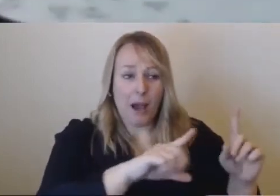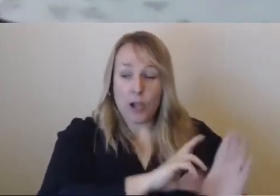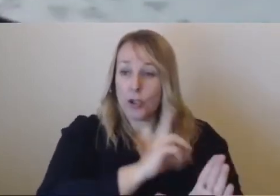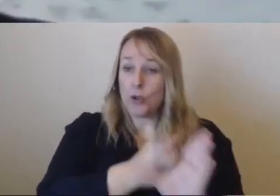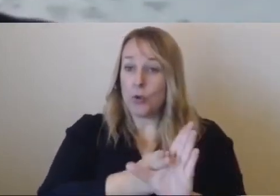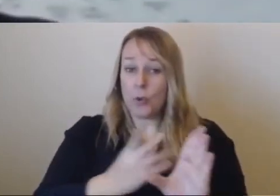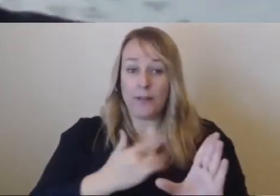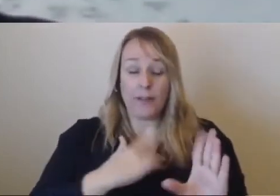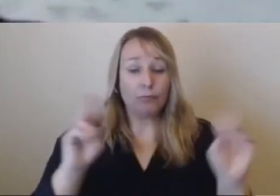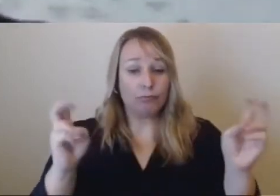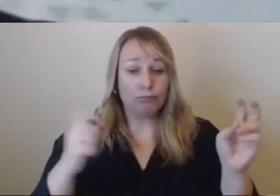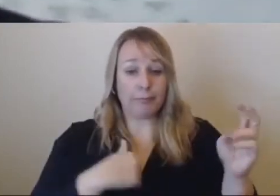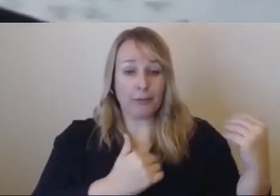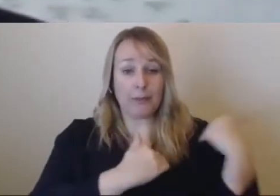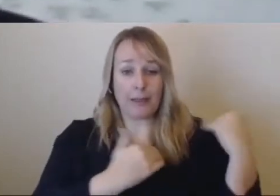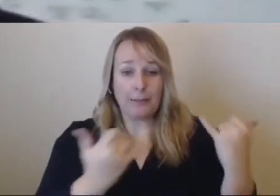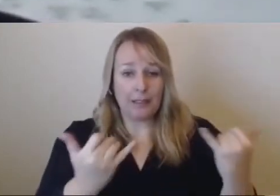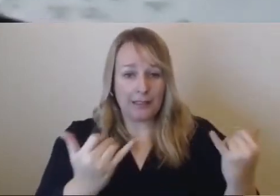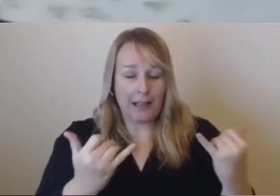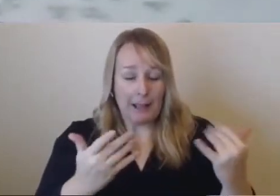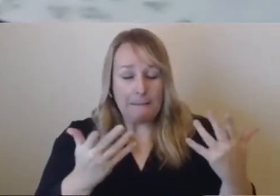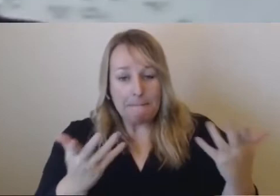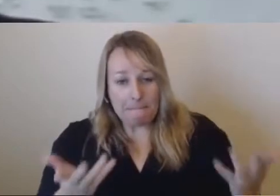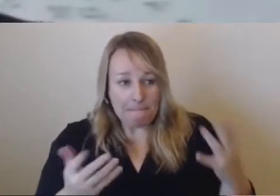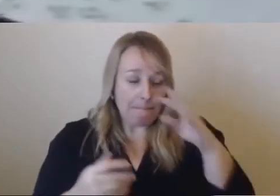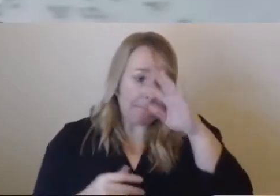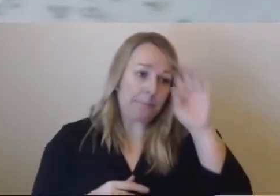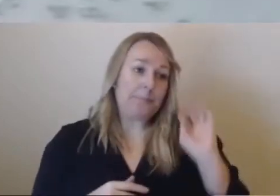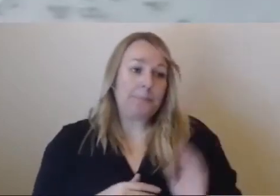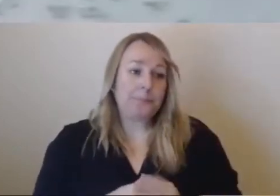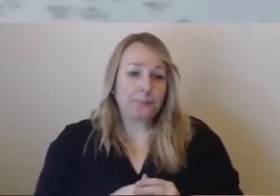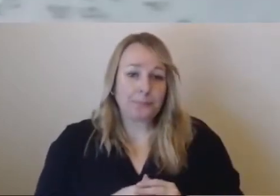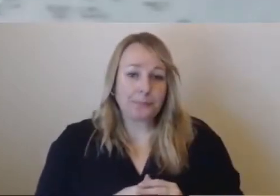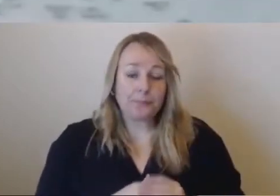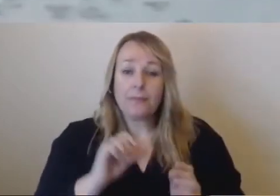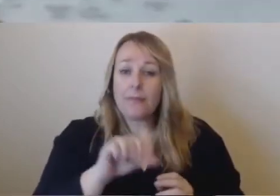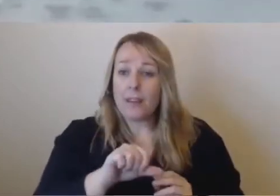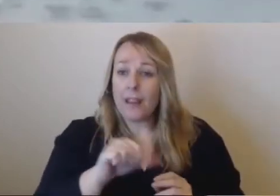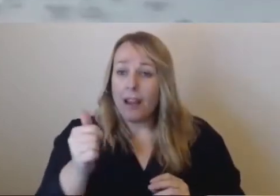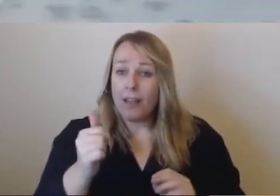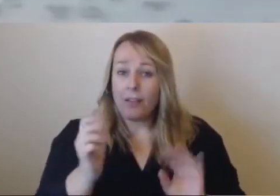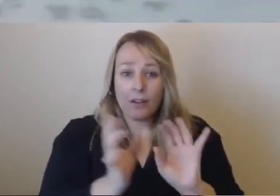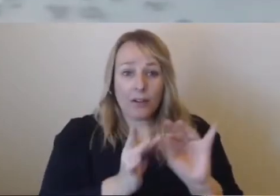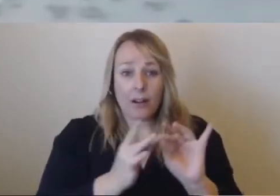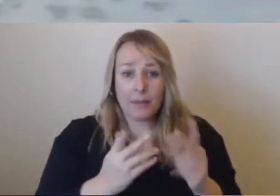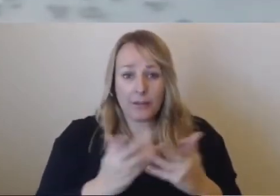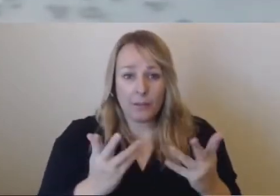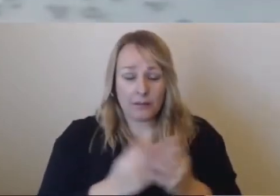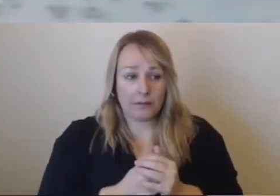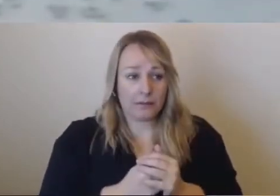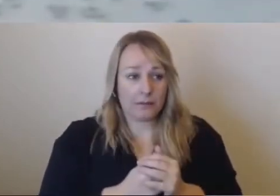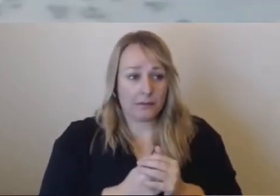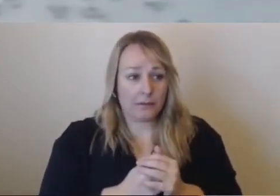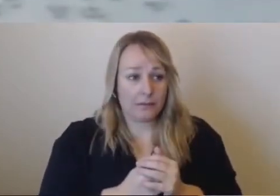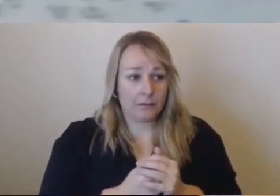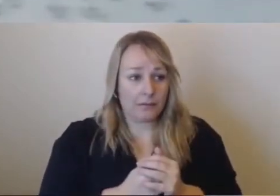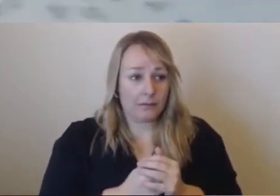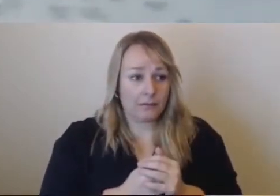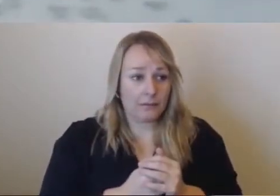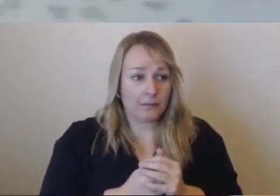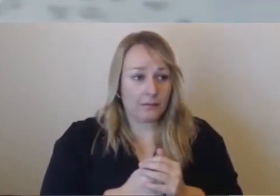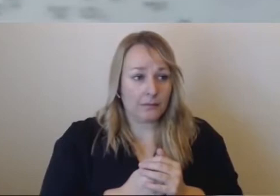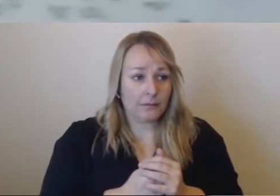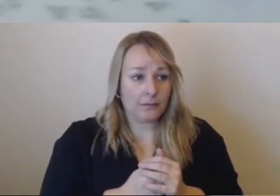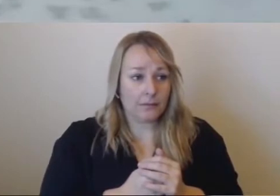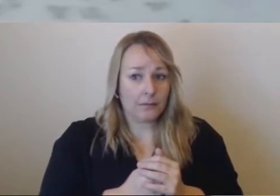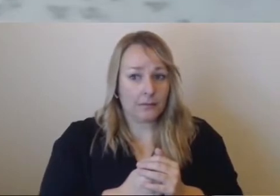responsible international actor role by joining the Arms Trade Treaty. Another reaction was, but you know what? Arms, Chinese exports of arms